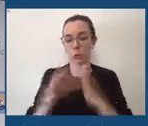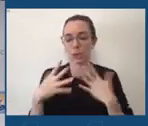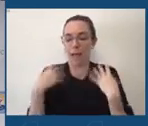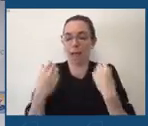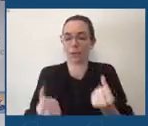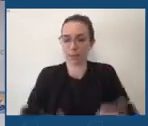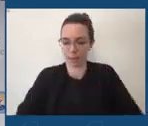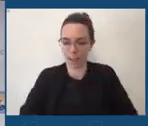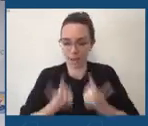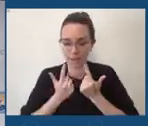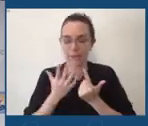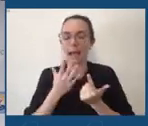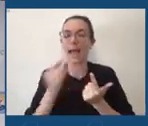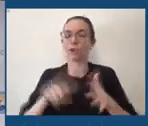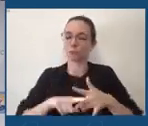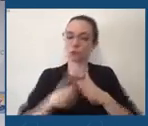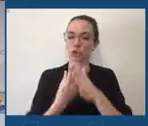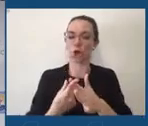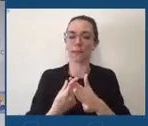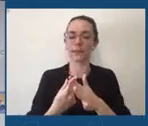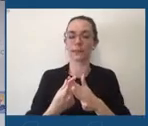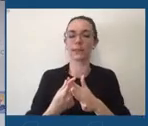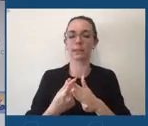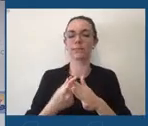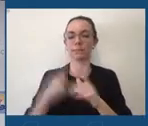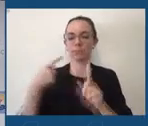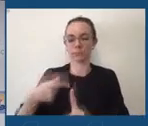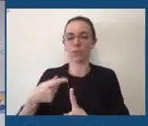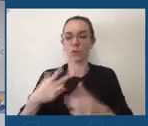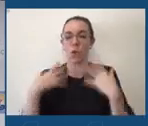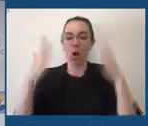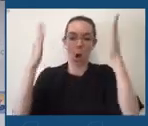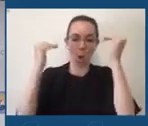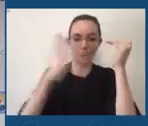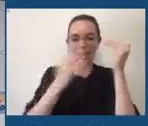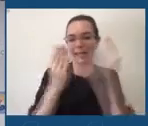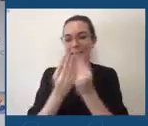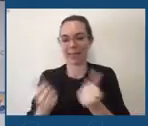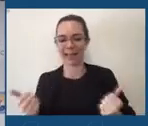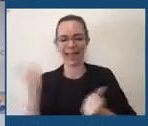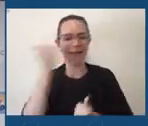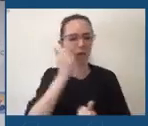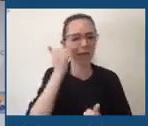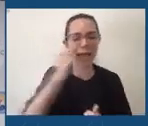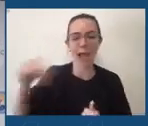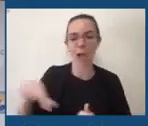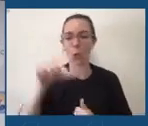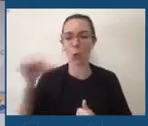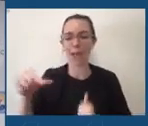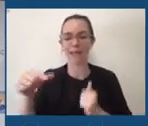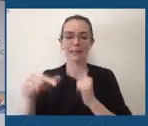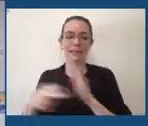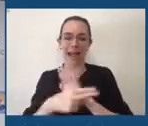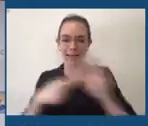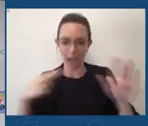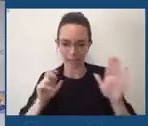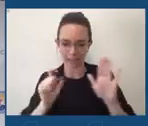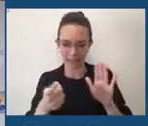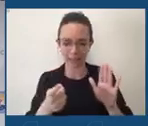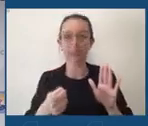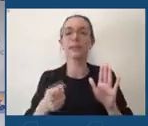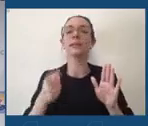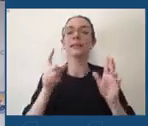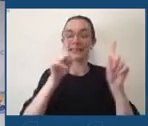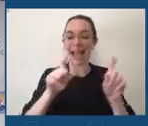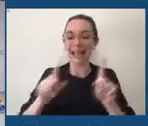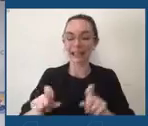weekend of hope and healing. You know, every single day, Quest Diagnostics tests about 4.5 to 5